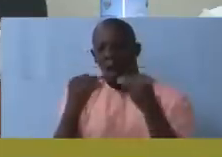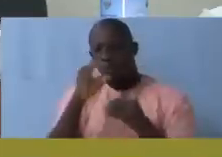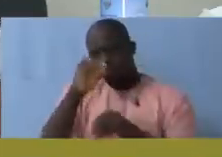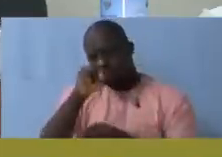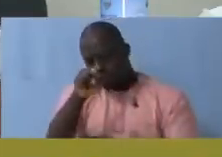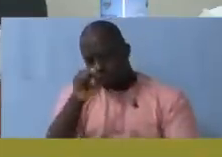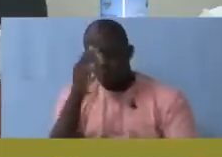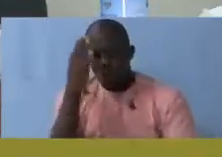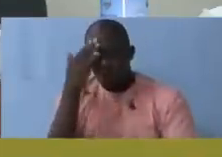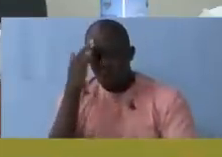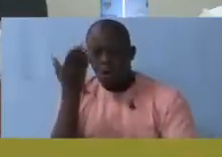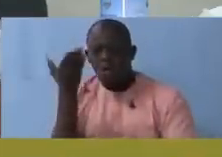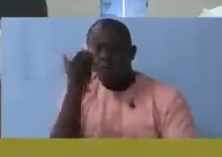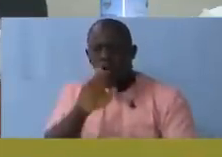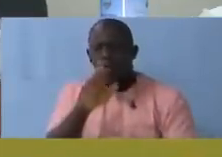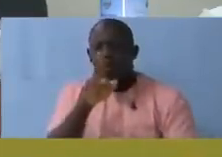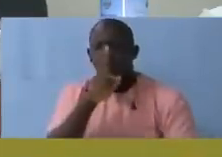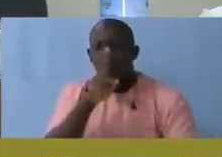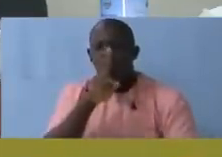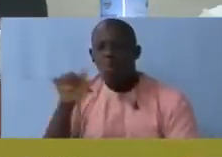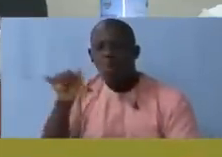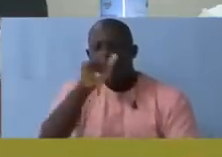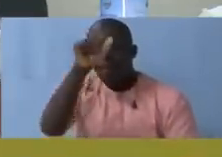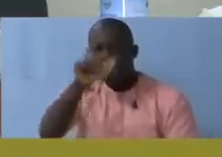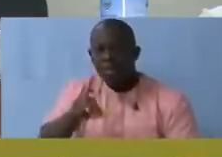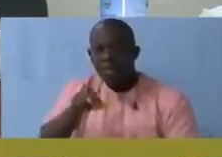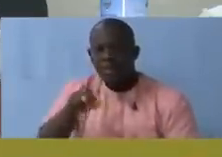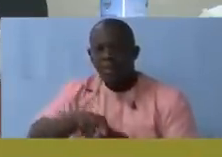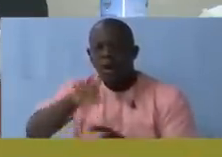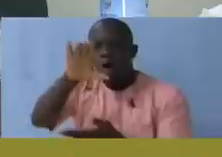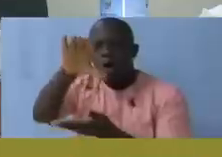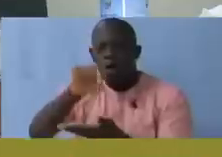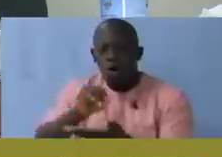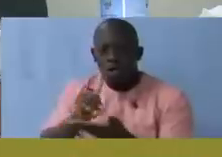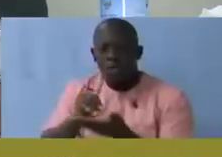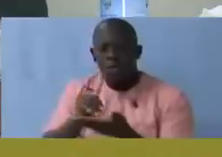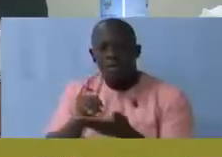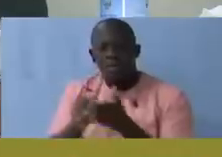How did you know from whom you had to collect these samples?